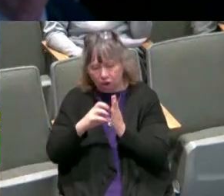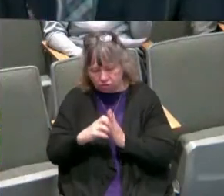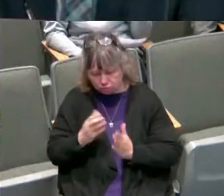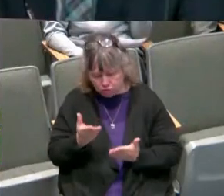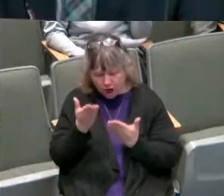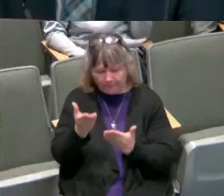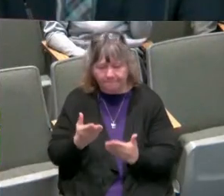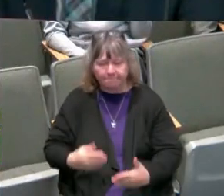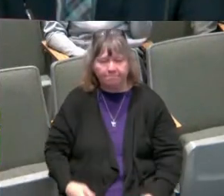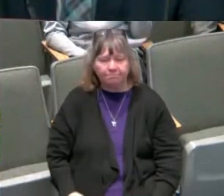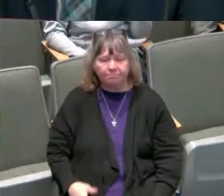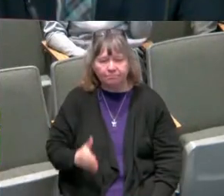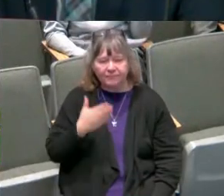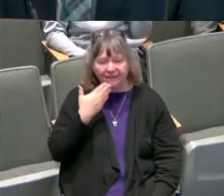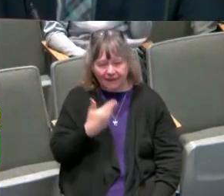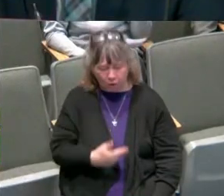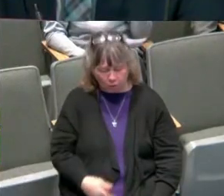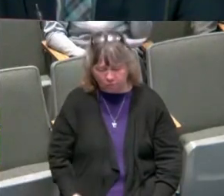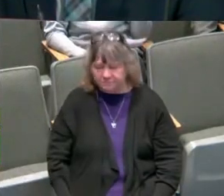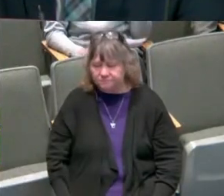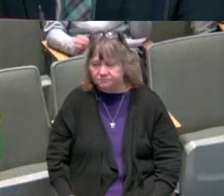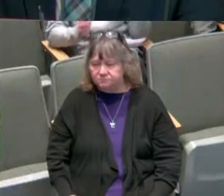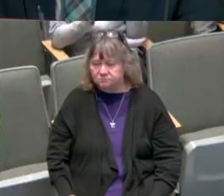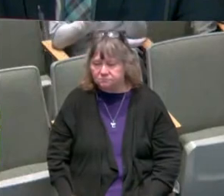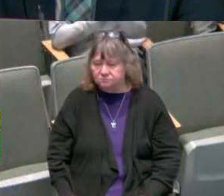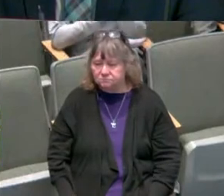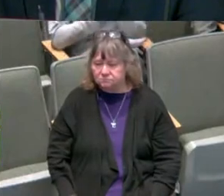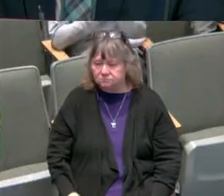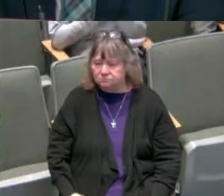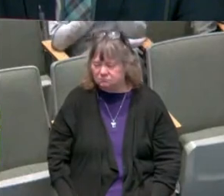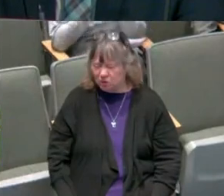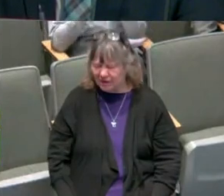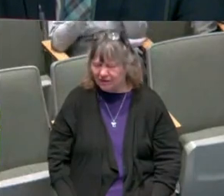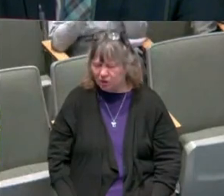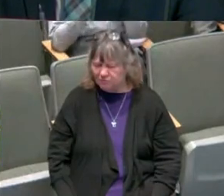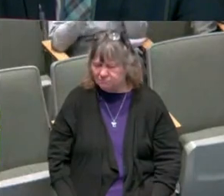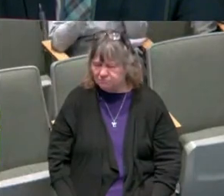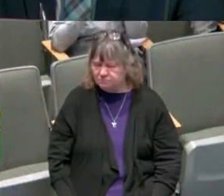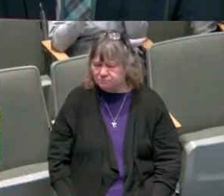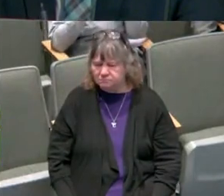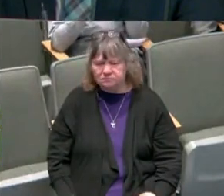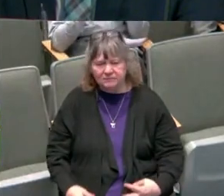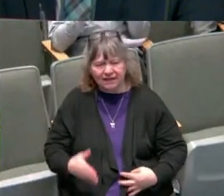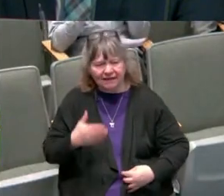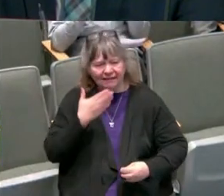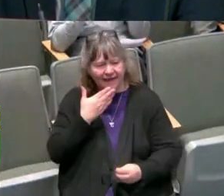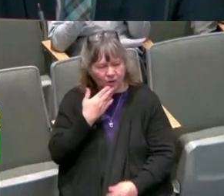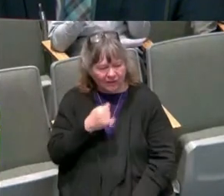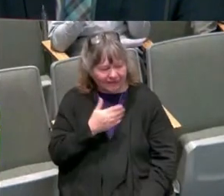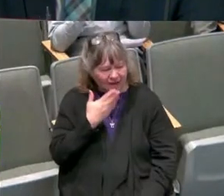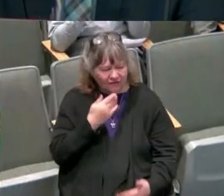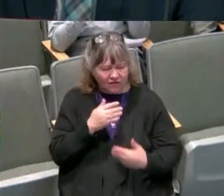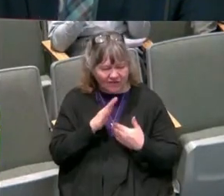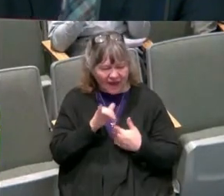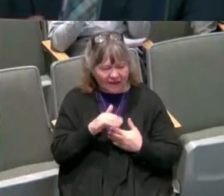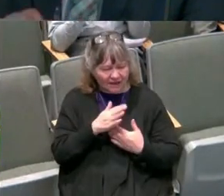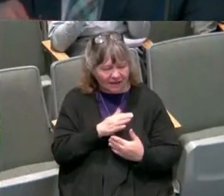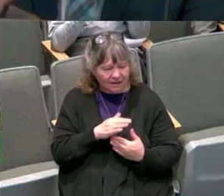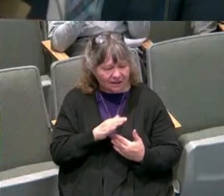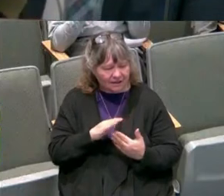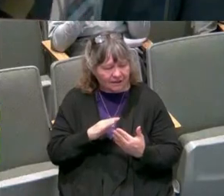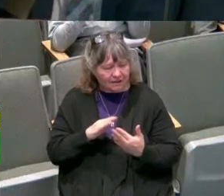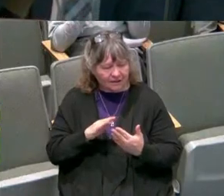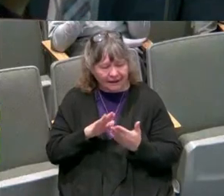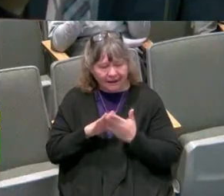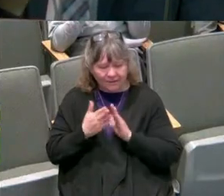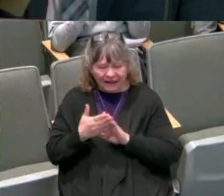you thank you and thank you to that committee for all the all the work you've done and